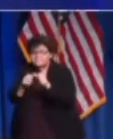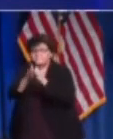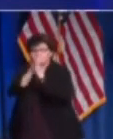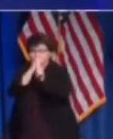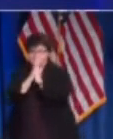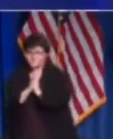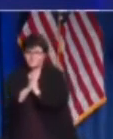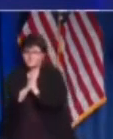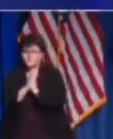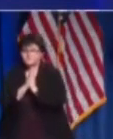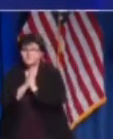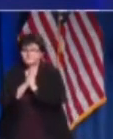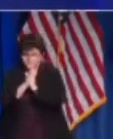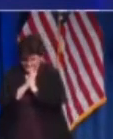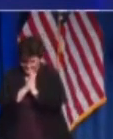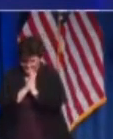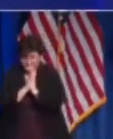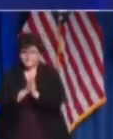Amen.